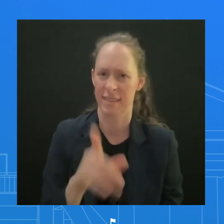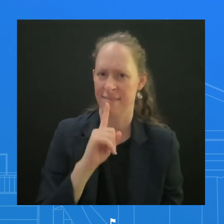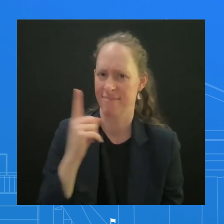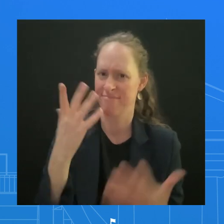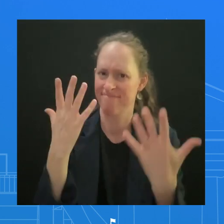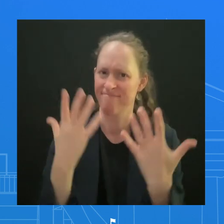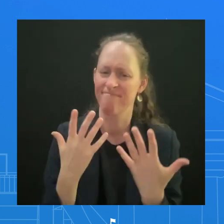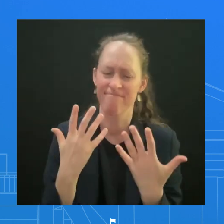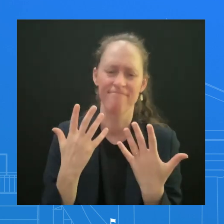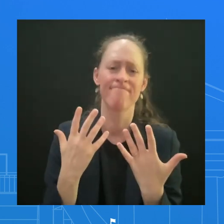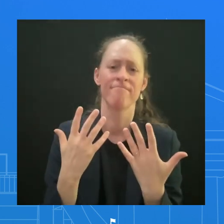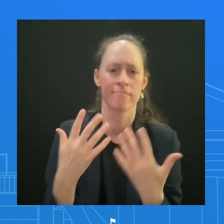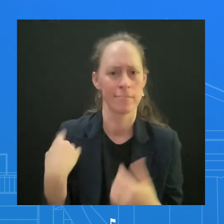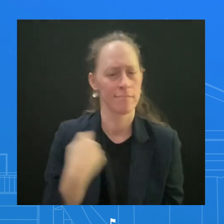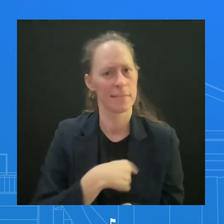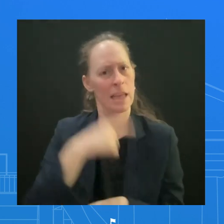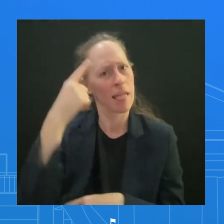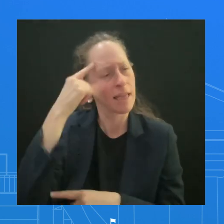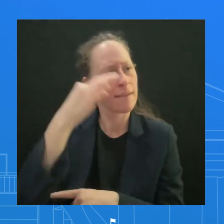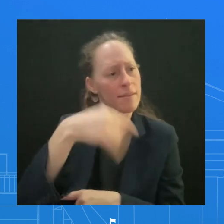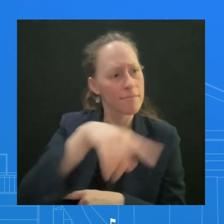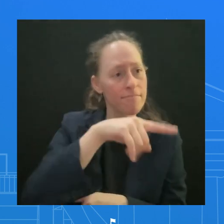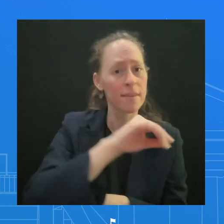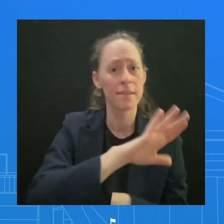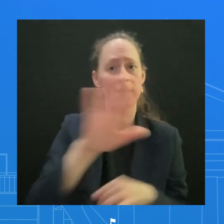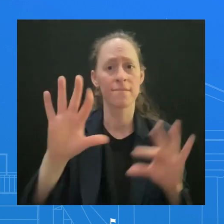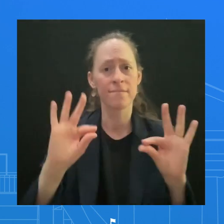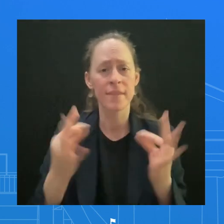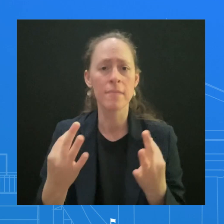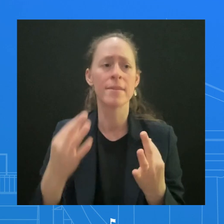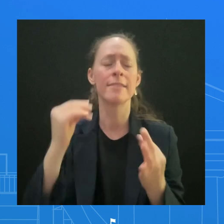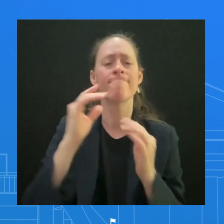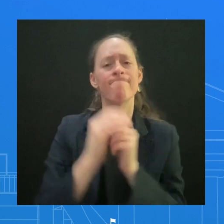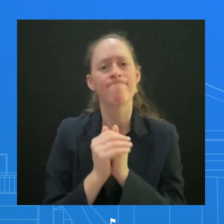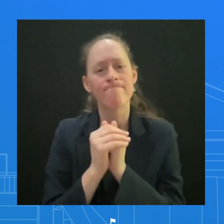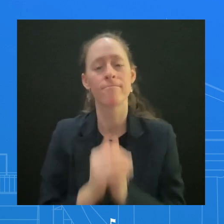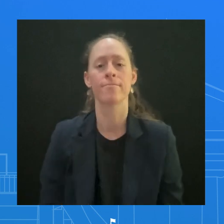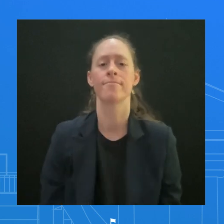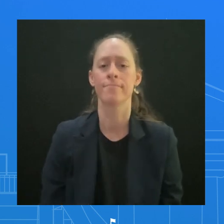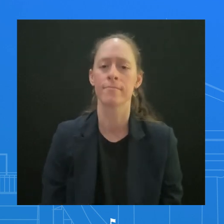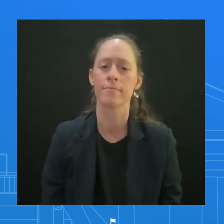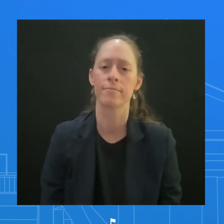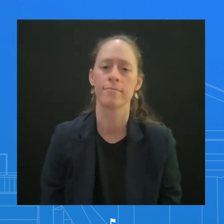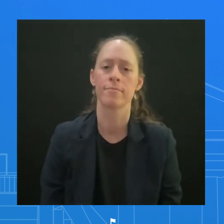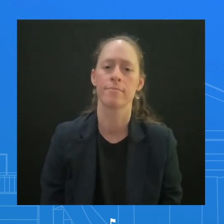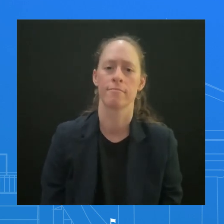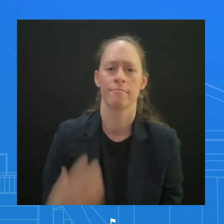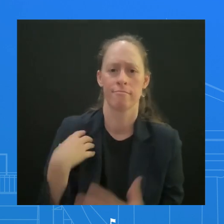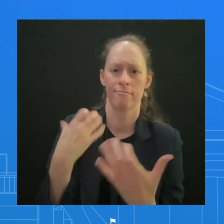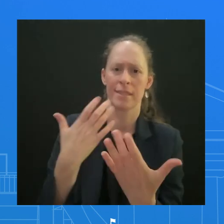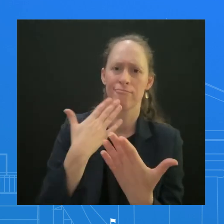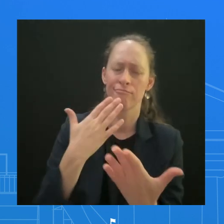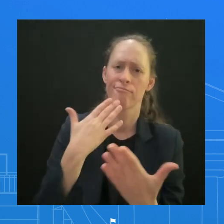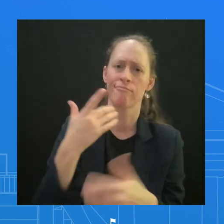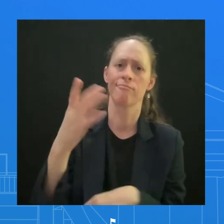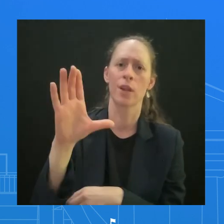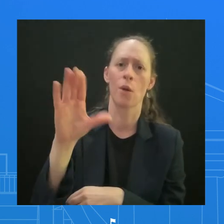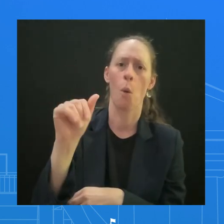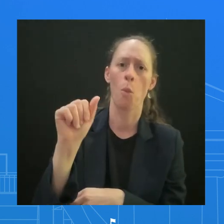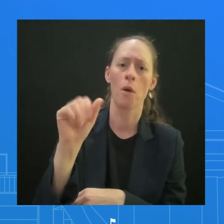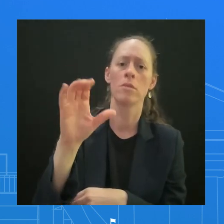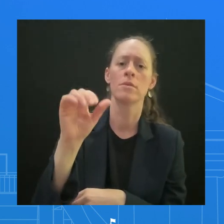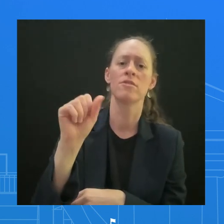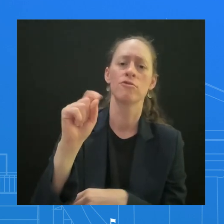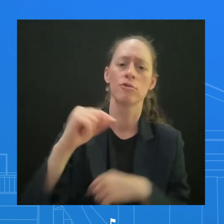and prayers. We would also like to thank the United States Coast Guards, our Canadian, British, and French partners, and everyone